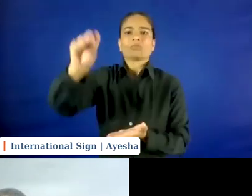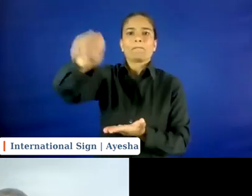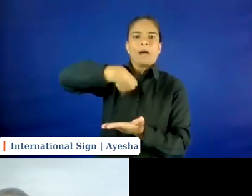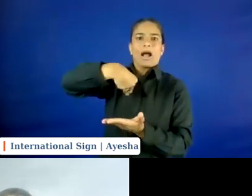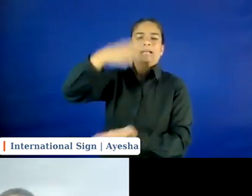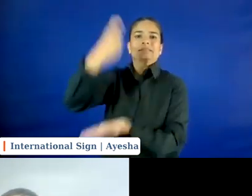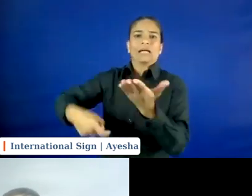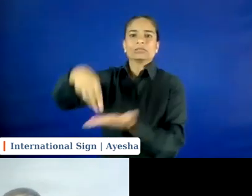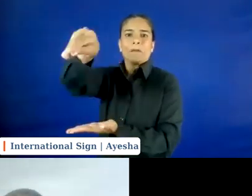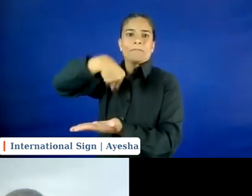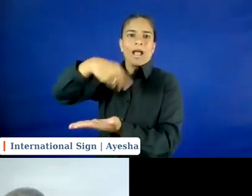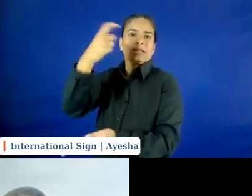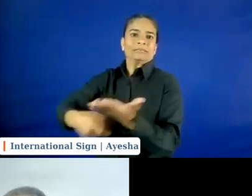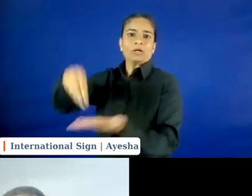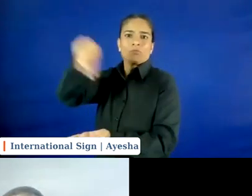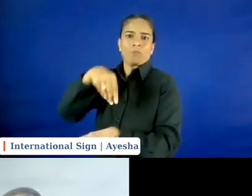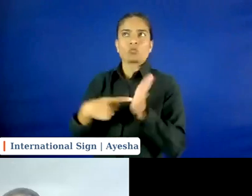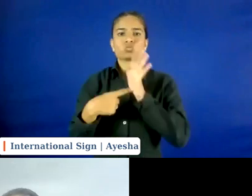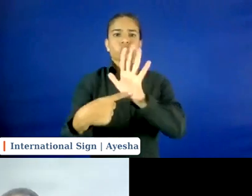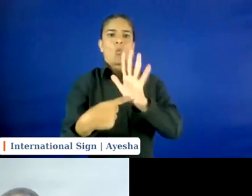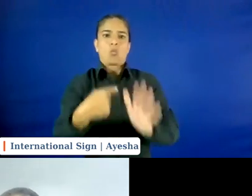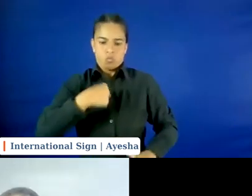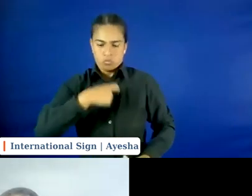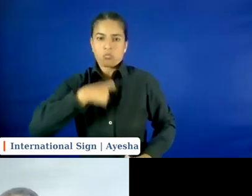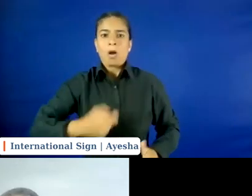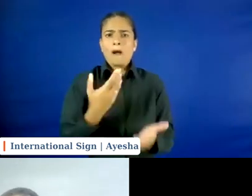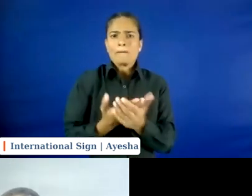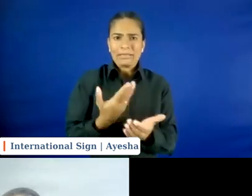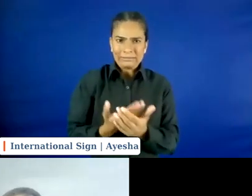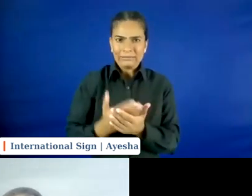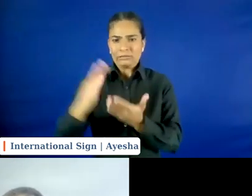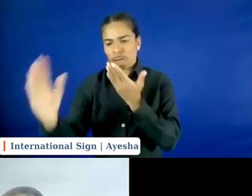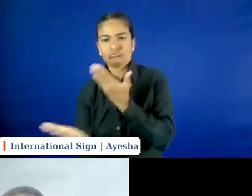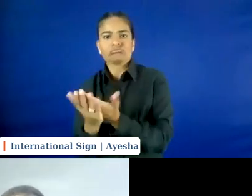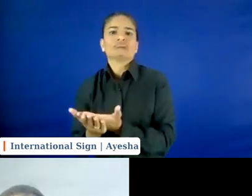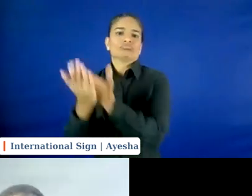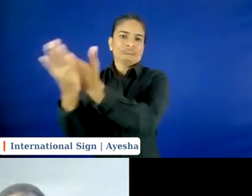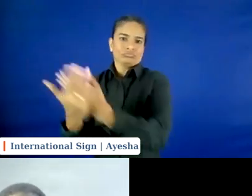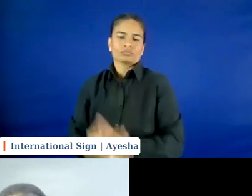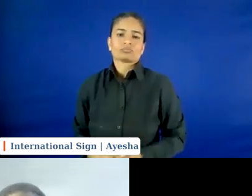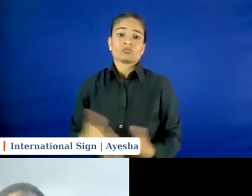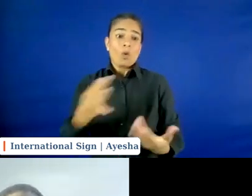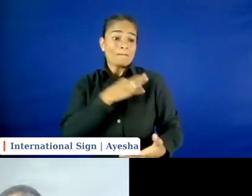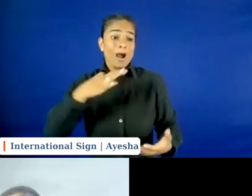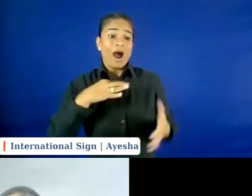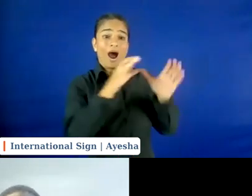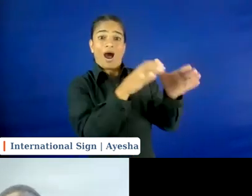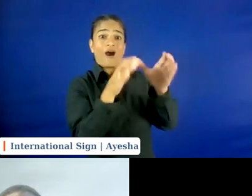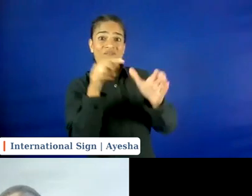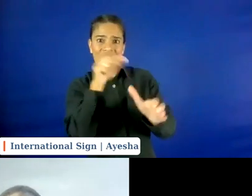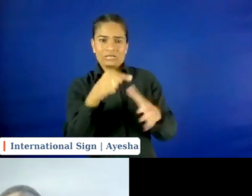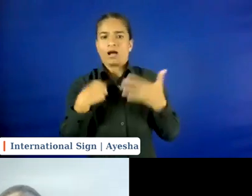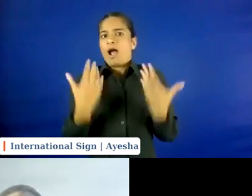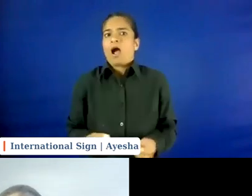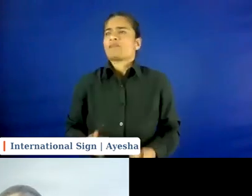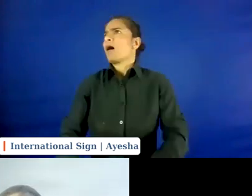and they are attached to that. So in the private sector, we have a very good example, maybe just under 30 seconds, where